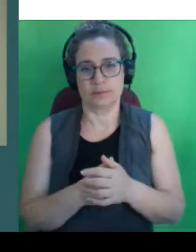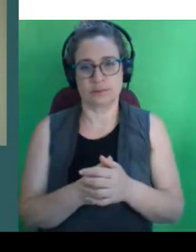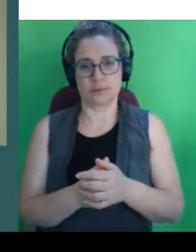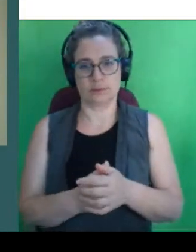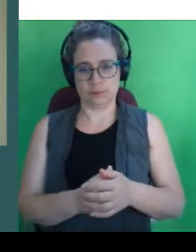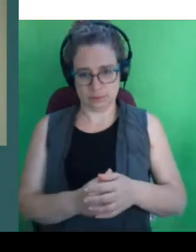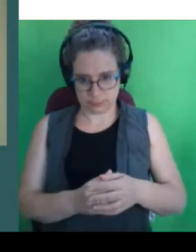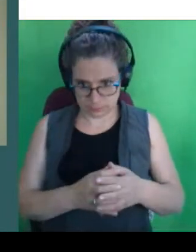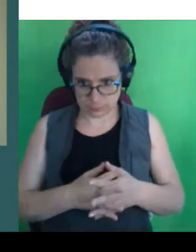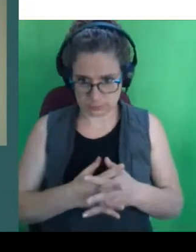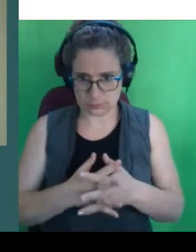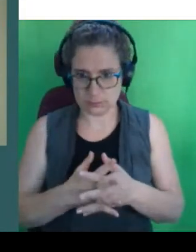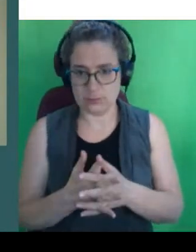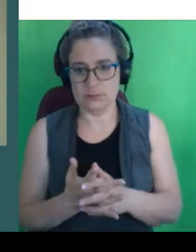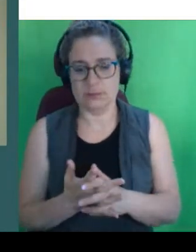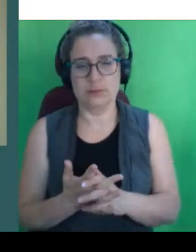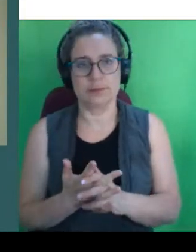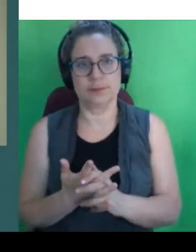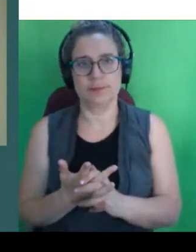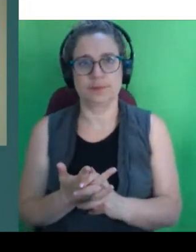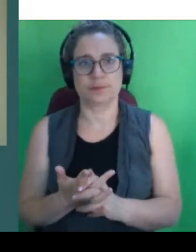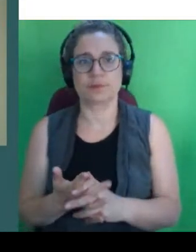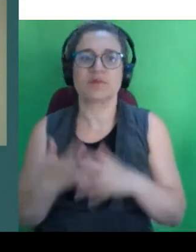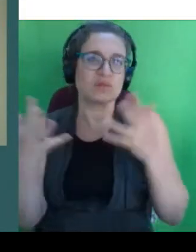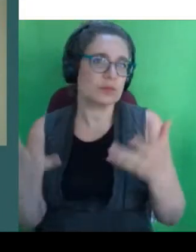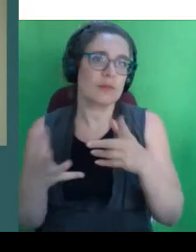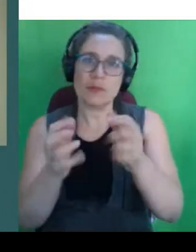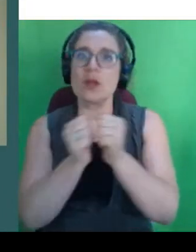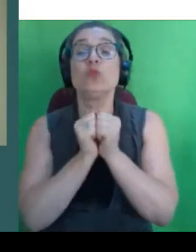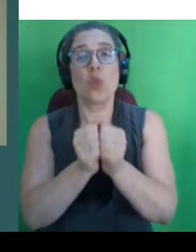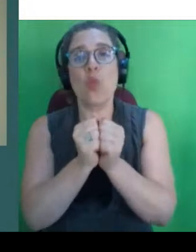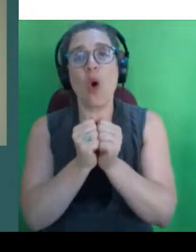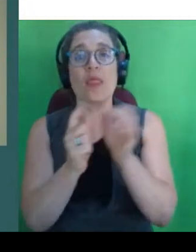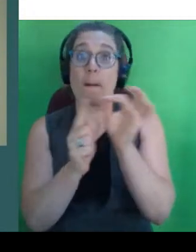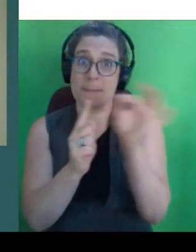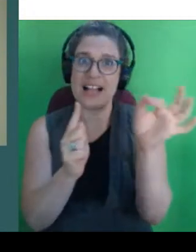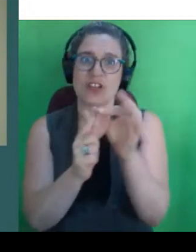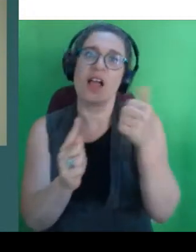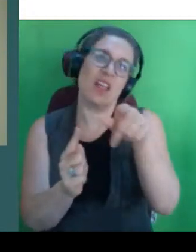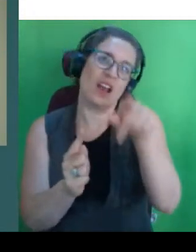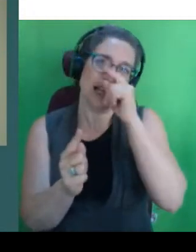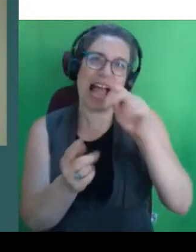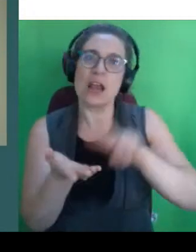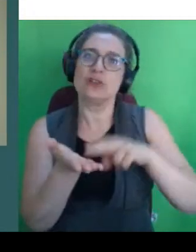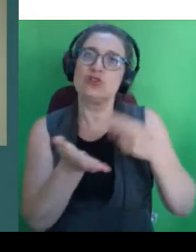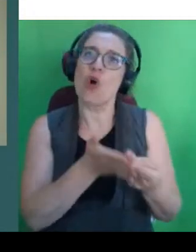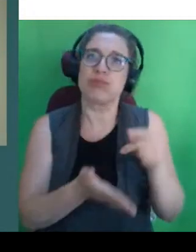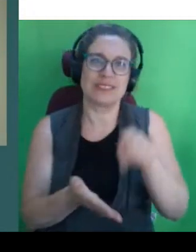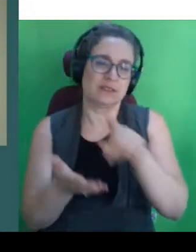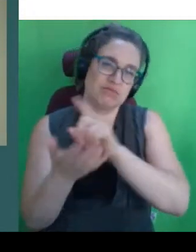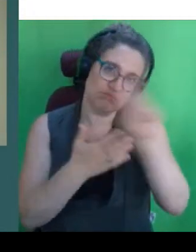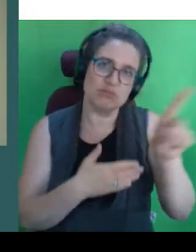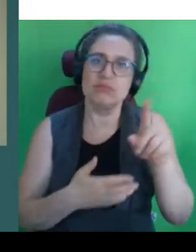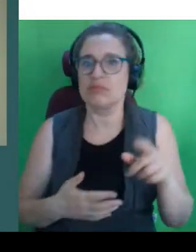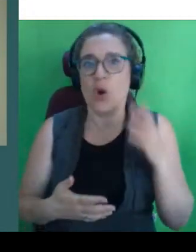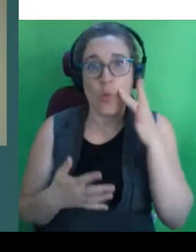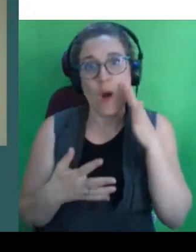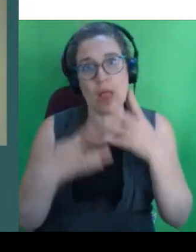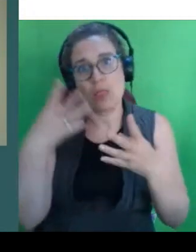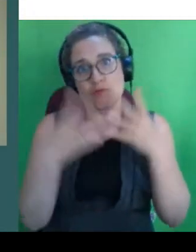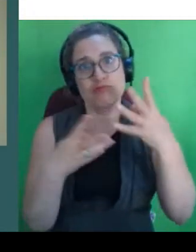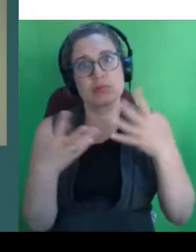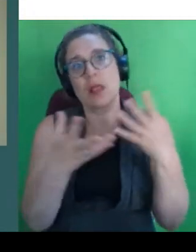In a way, you may as well measure it, and then it can be interpreted in when the result is back and the time